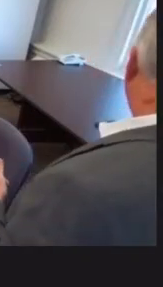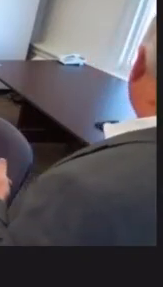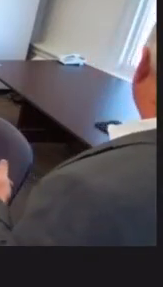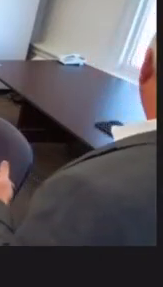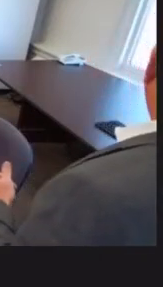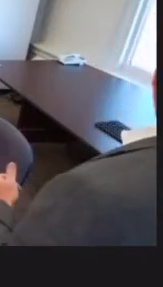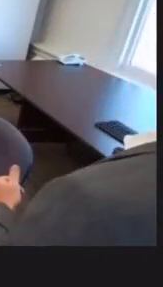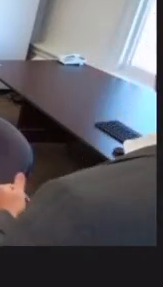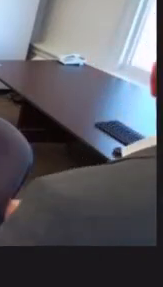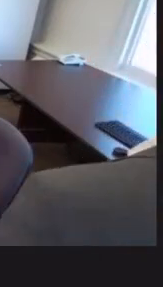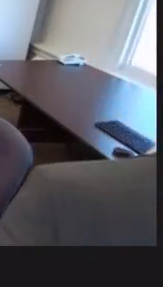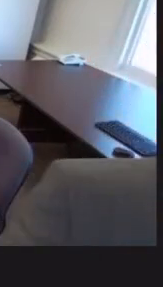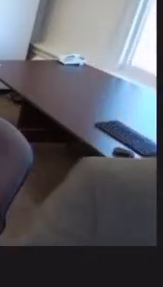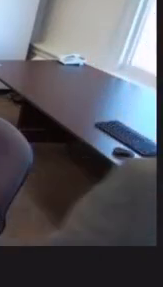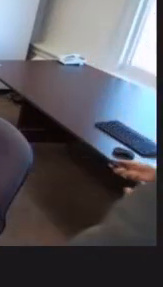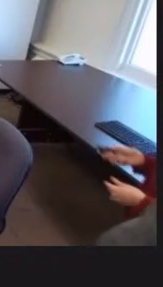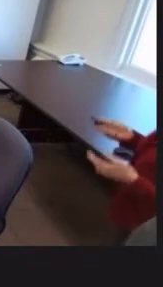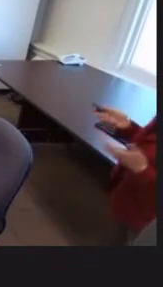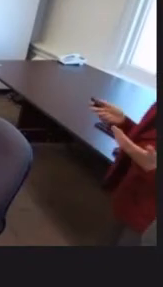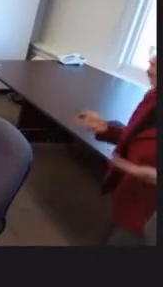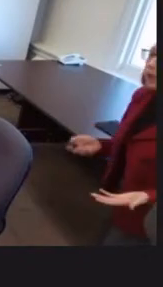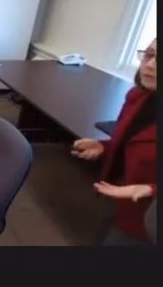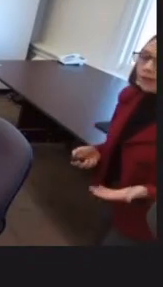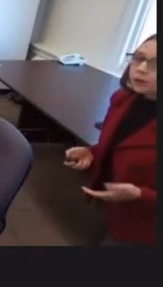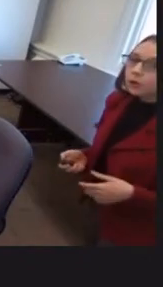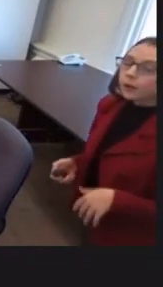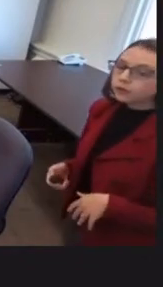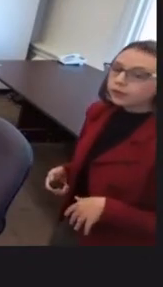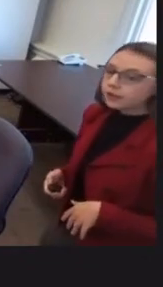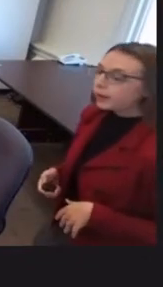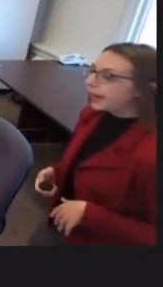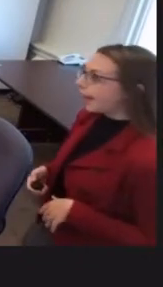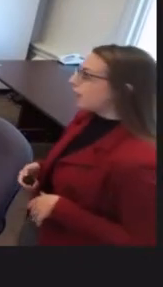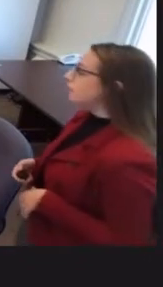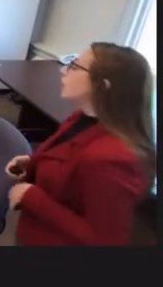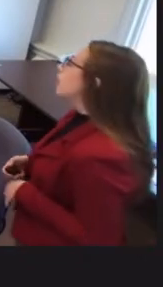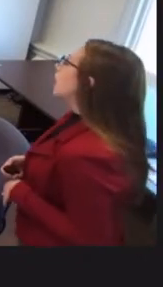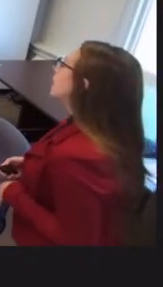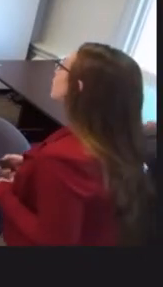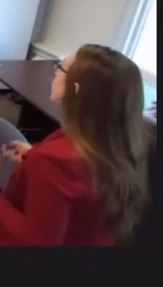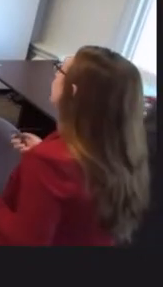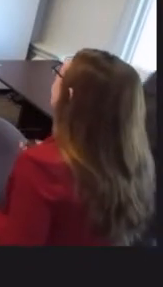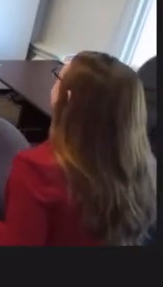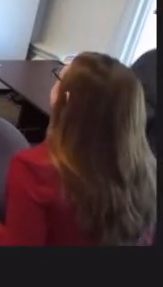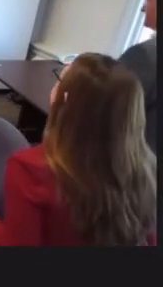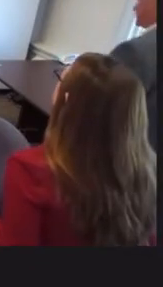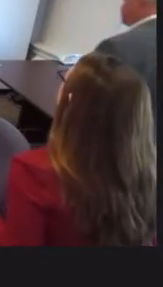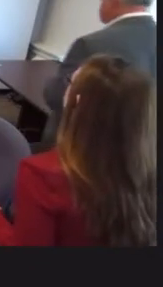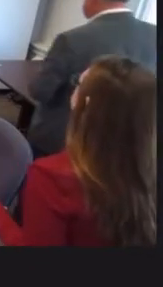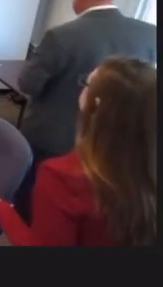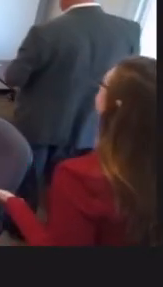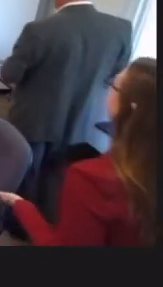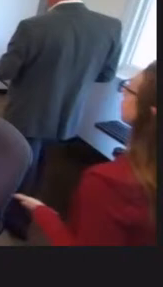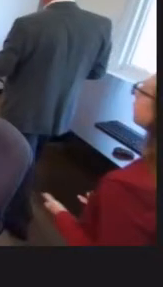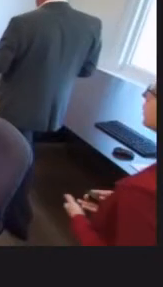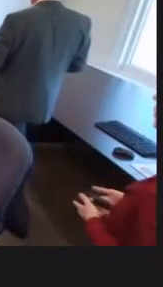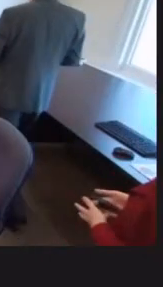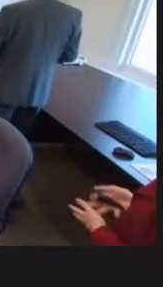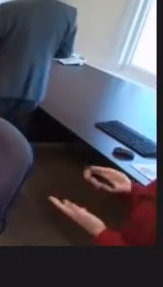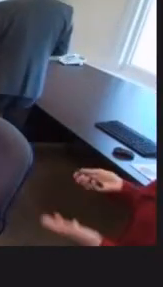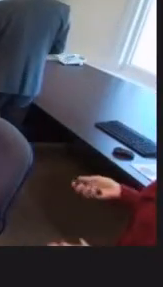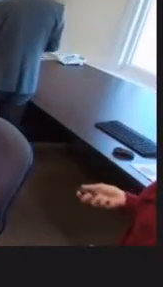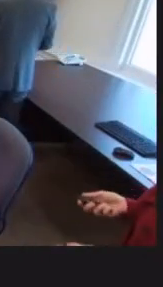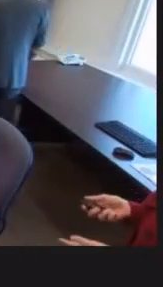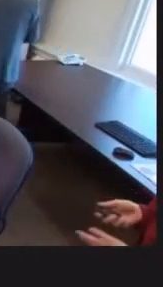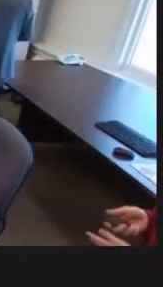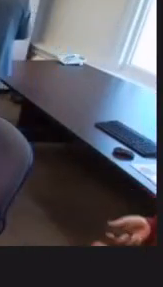there I'm gonna turn over to you thanks so there's one final question that we have um that we asked our five different